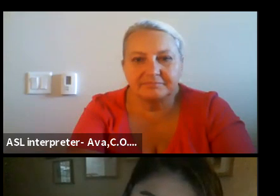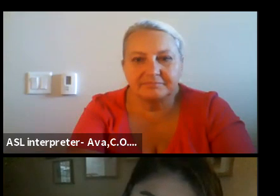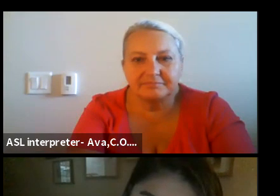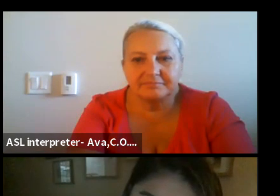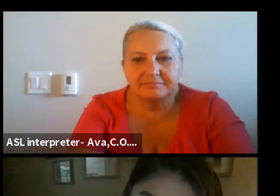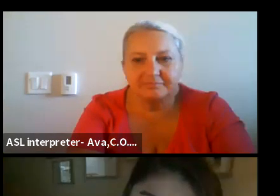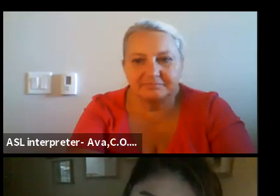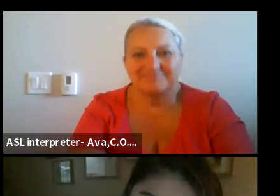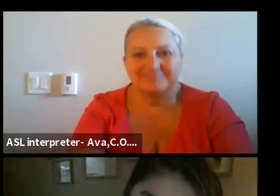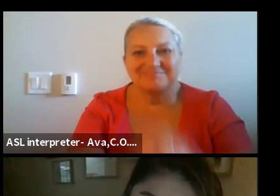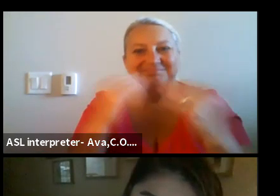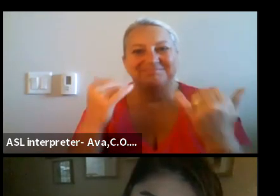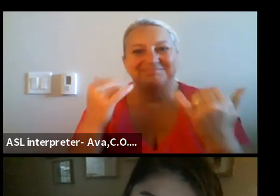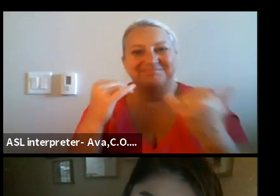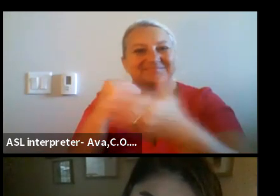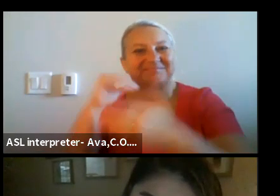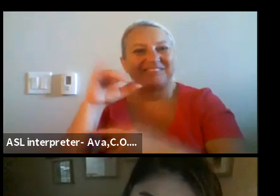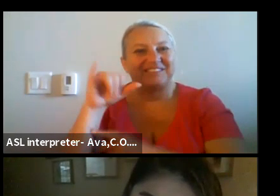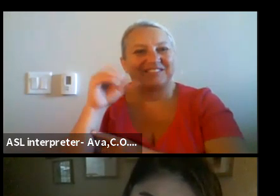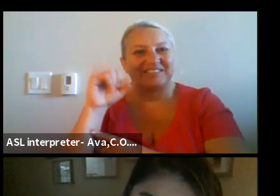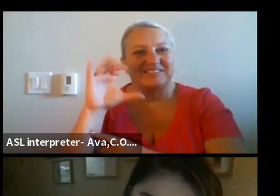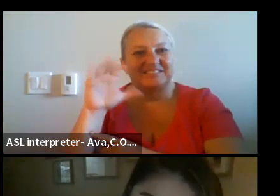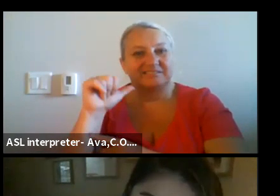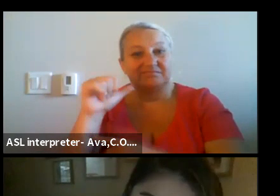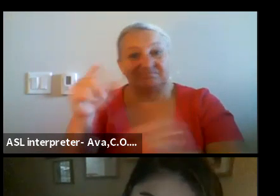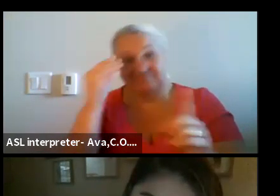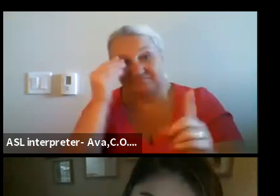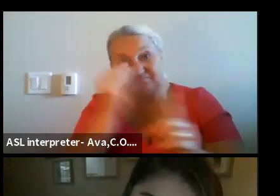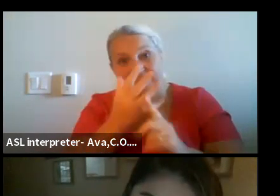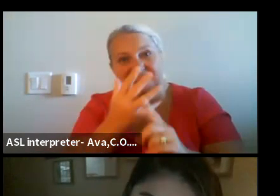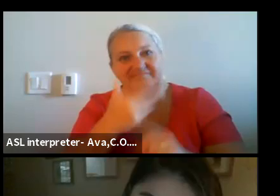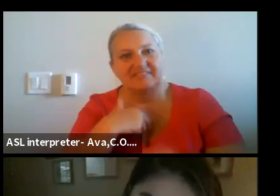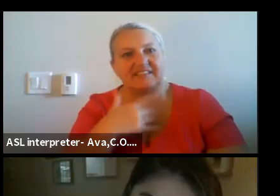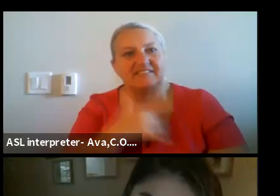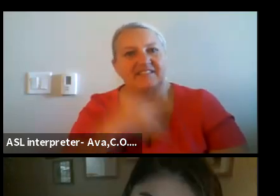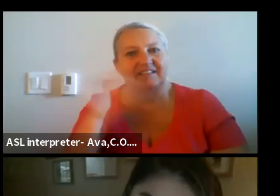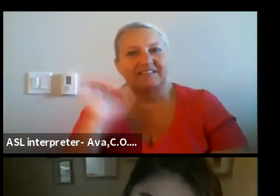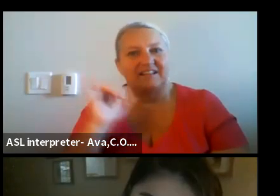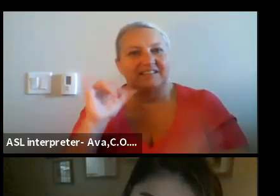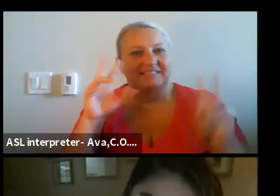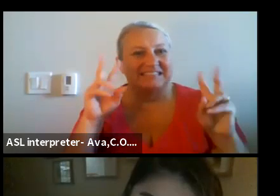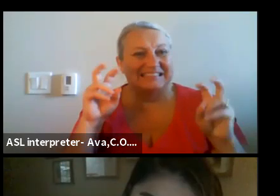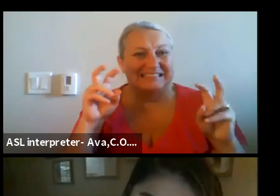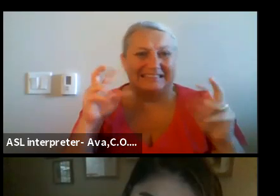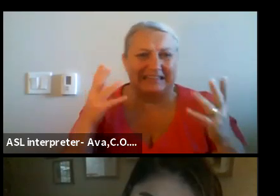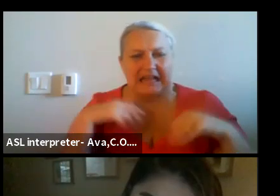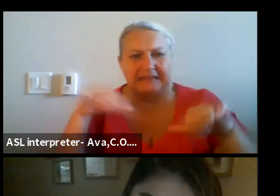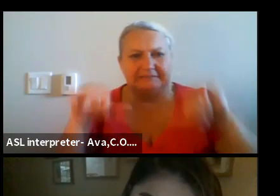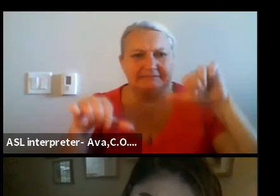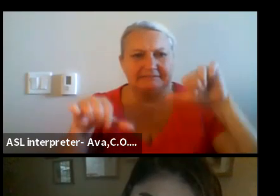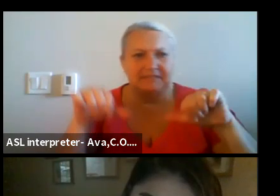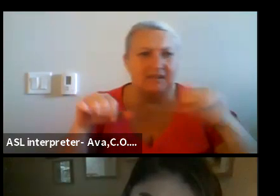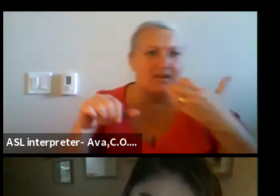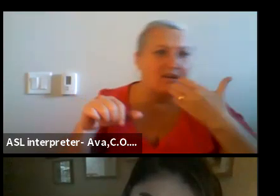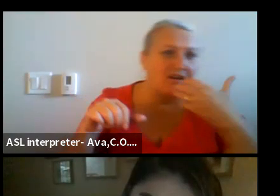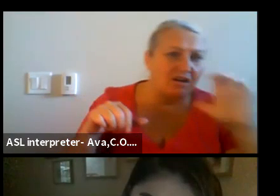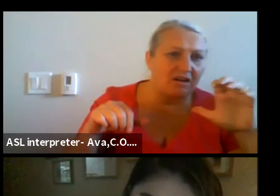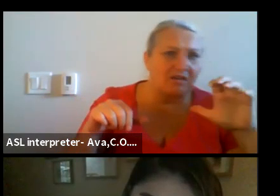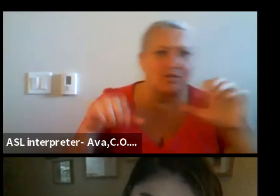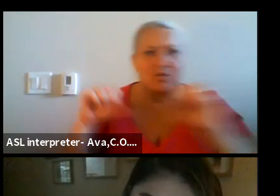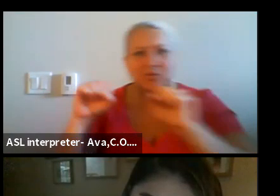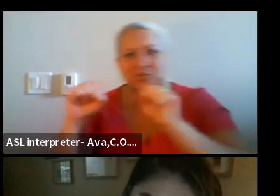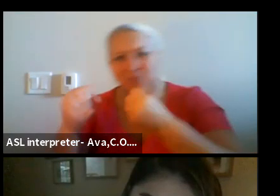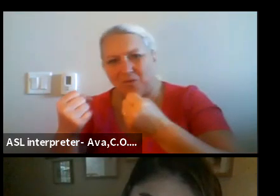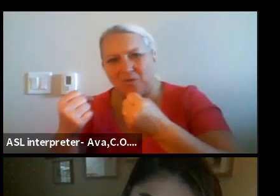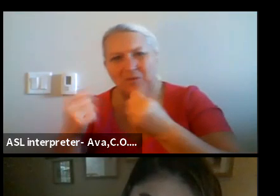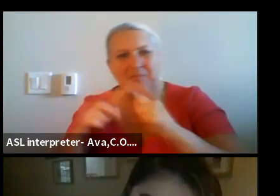This is Jessica. I feel like I have a, I can't tell if it's hot or cold, like a core, a rod